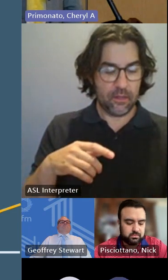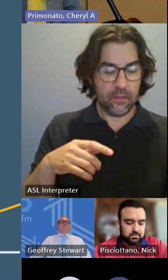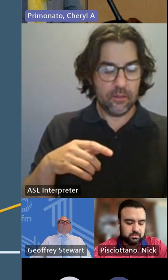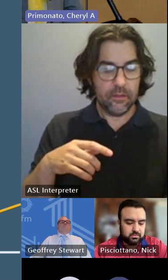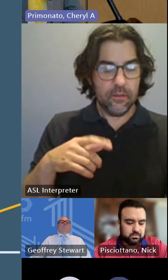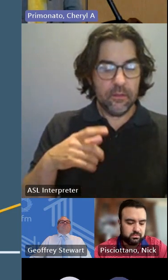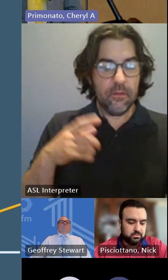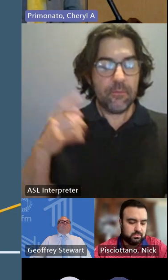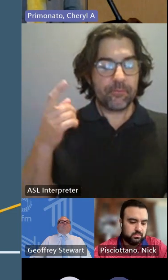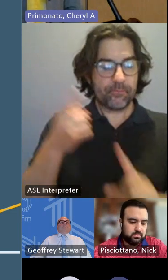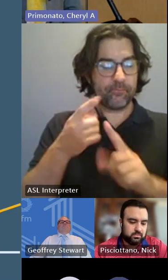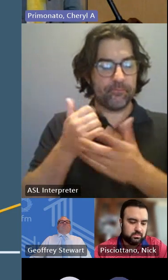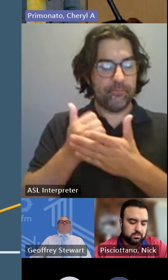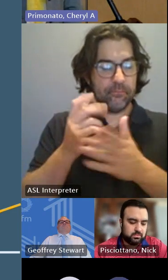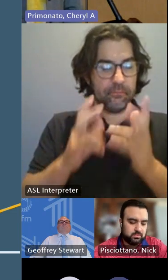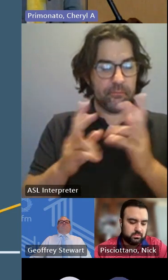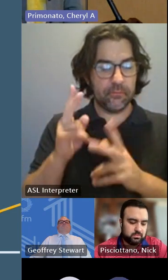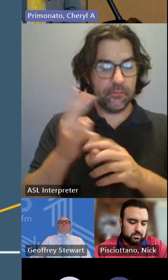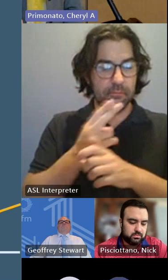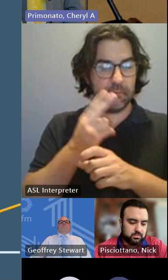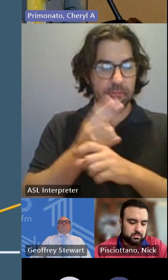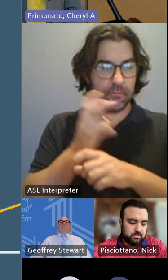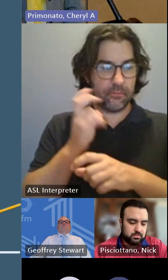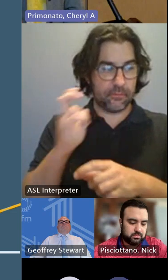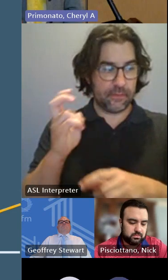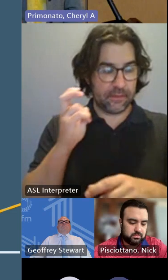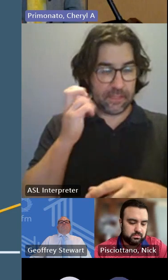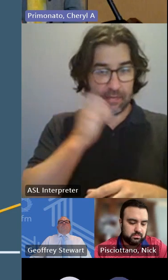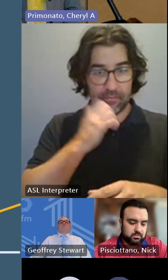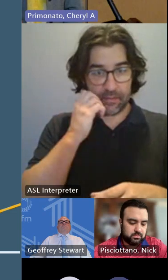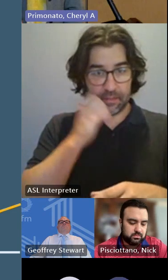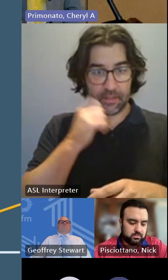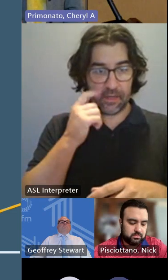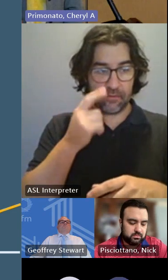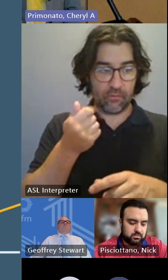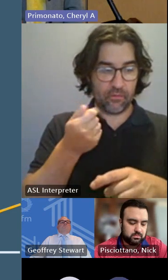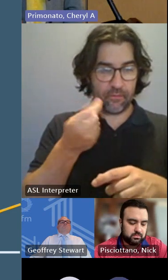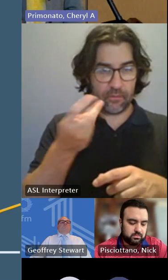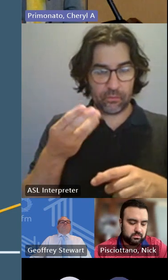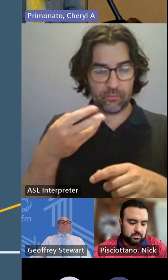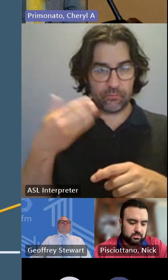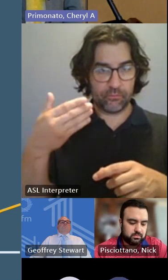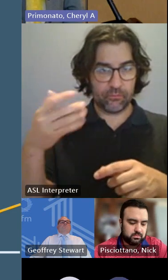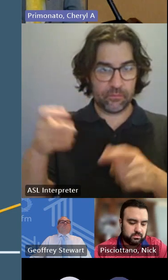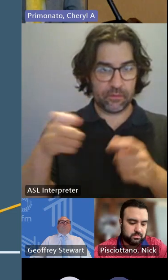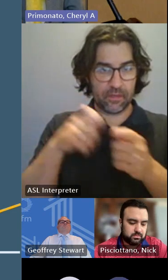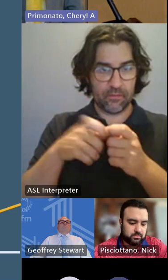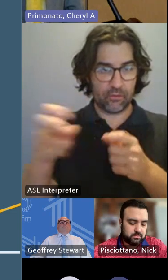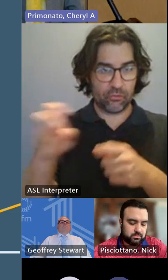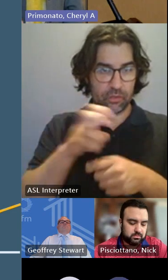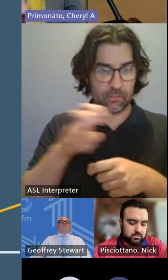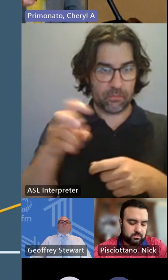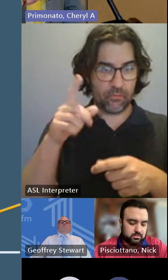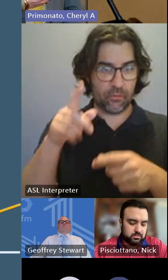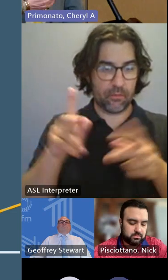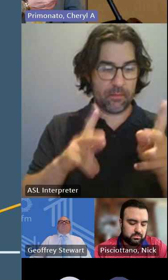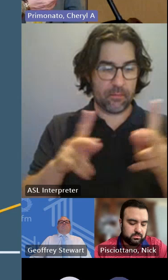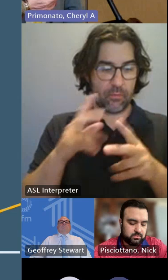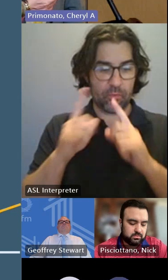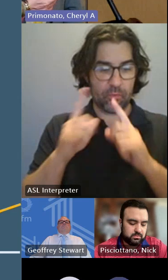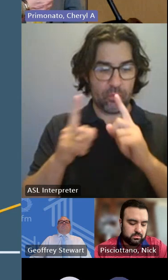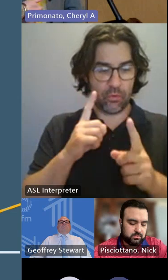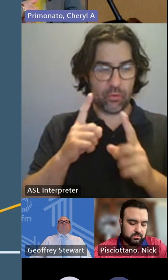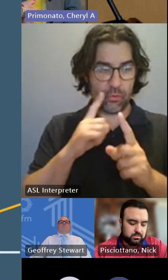incentivize folks being able to take transit, whether it's every single day or for discretionary trips. And for the entities we've spoken to, increasingly, for